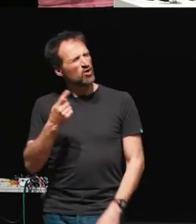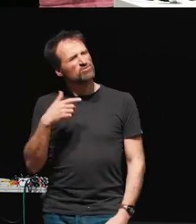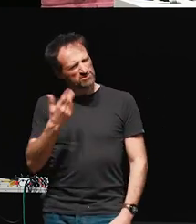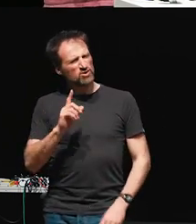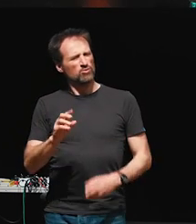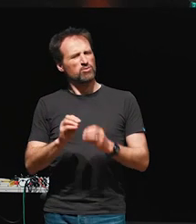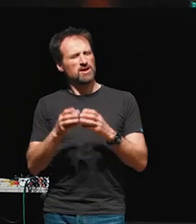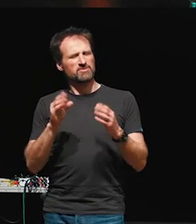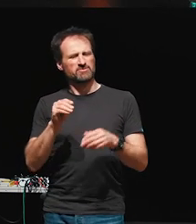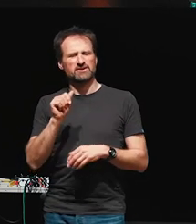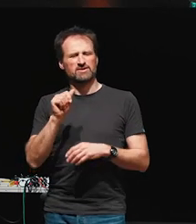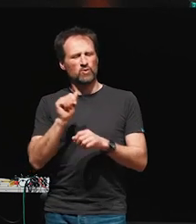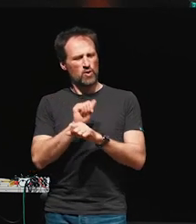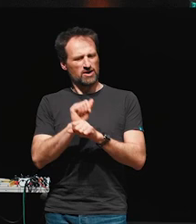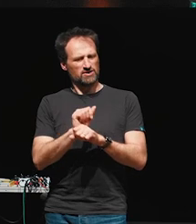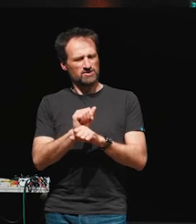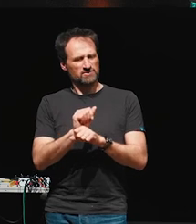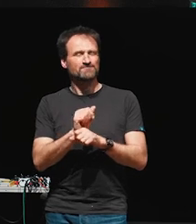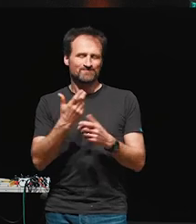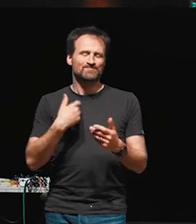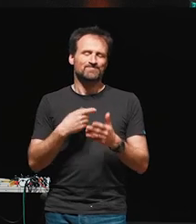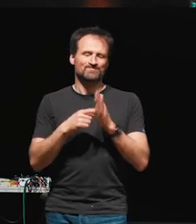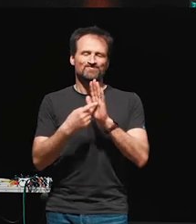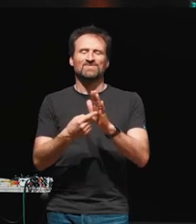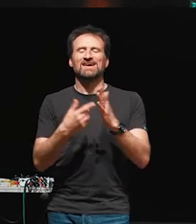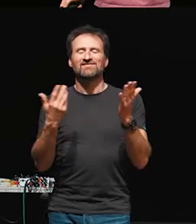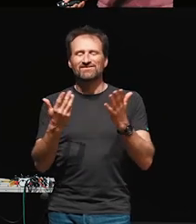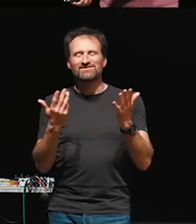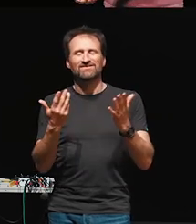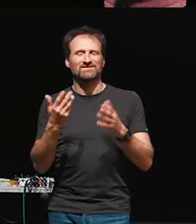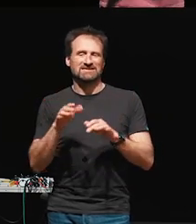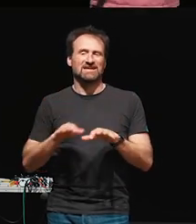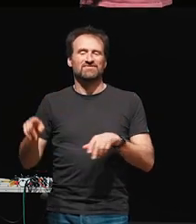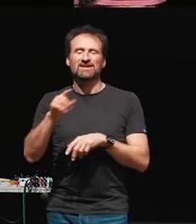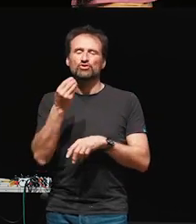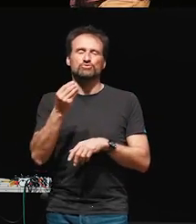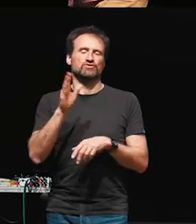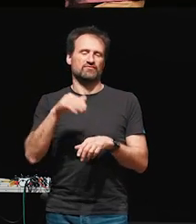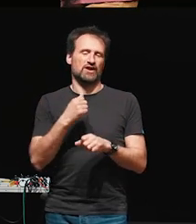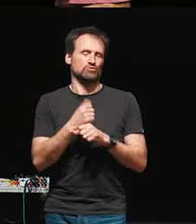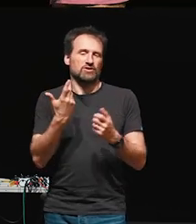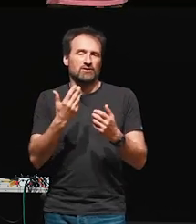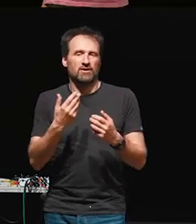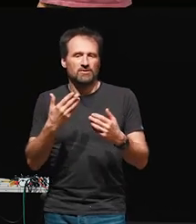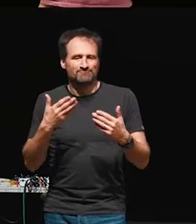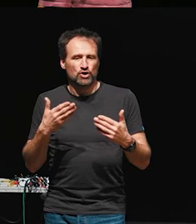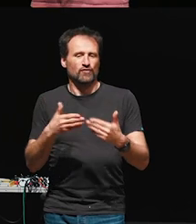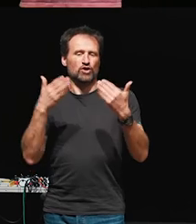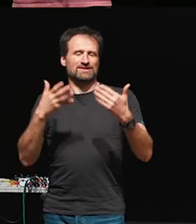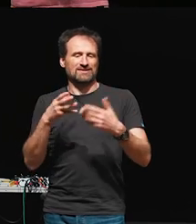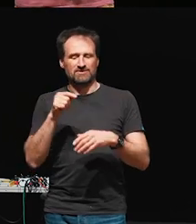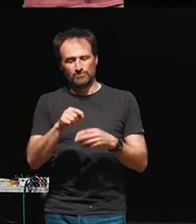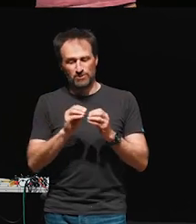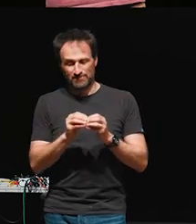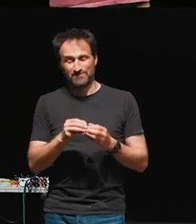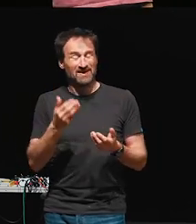things? Well, there are four main issues that I see developers encounter when they start trying to use web workers. The first one is knowing when a task is